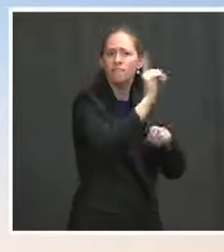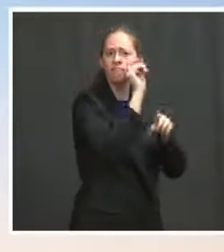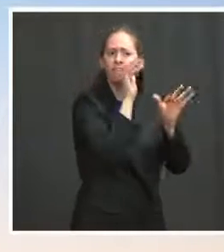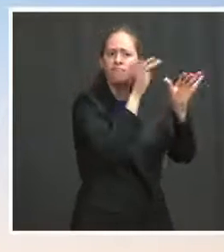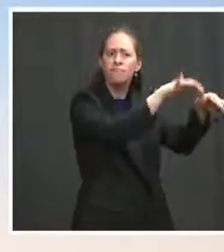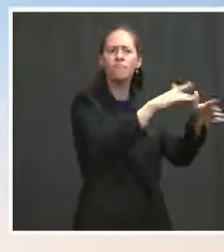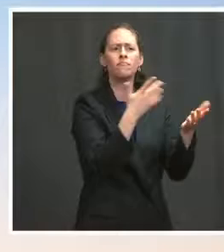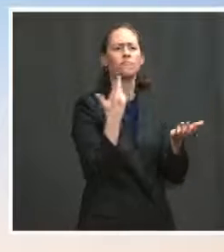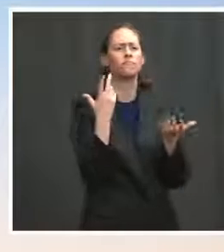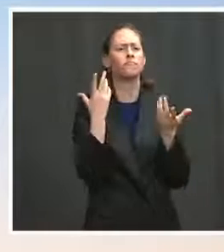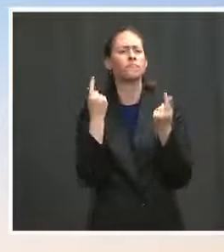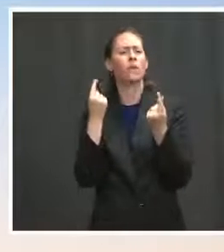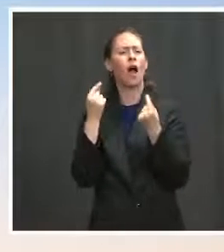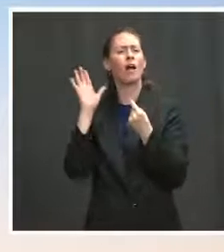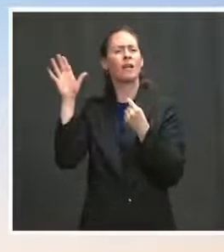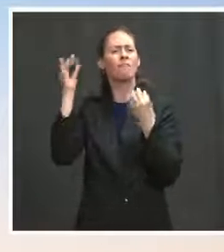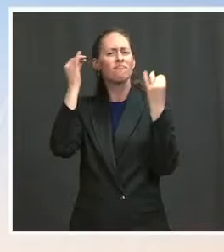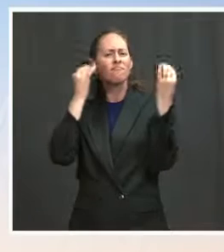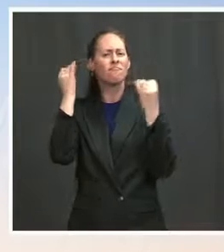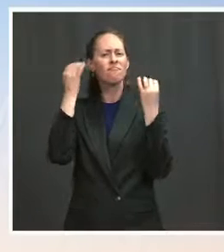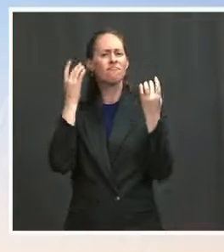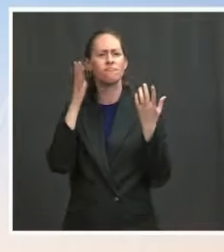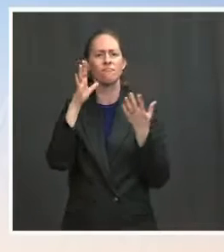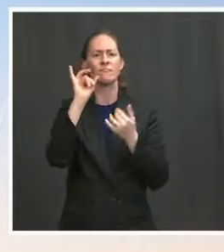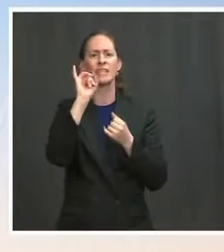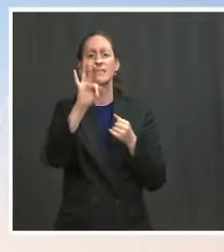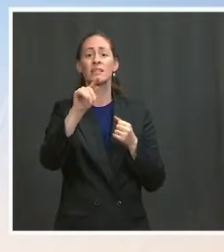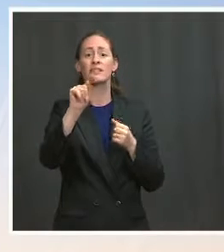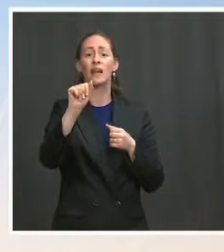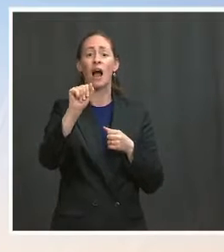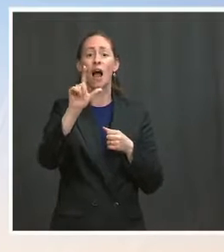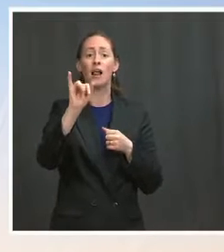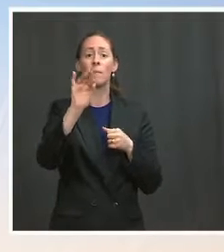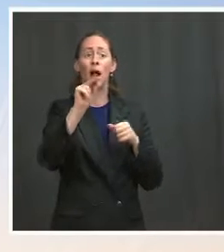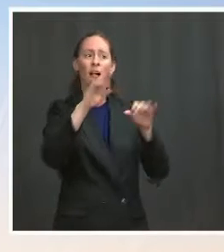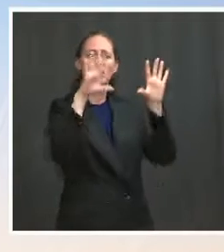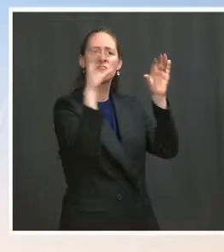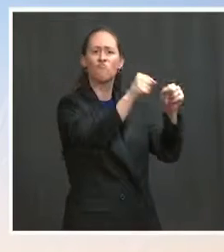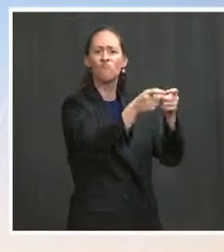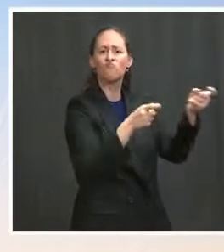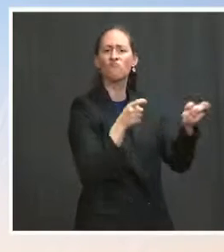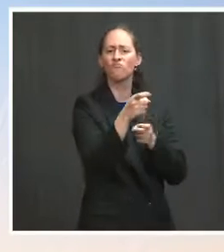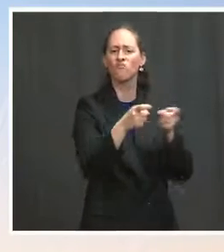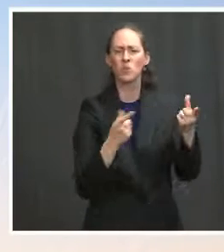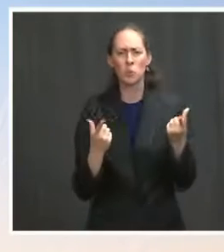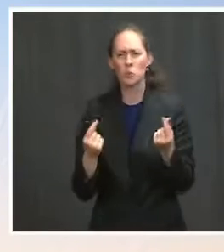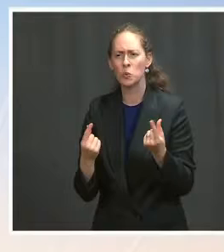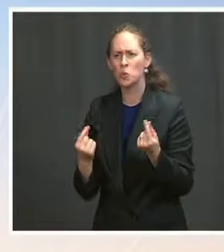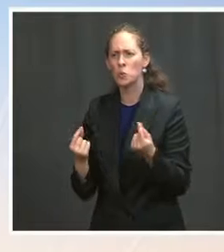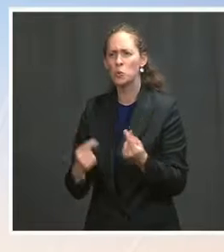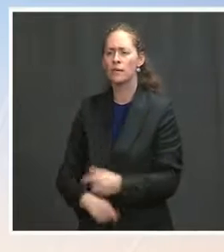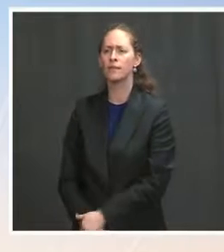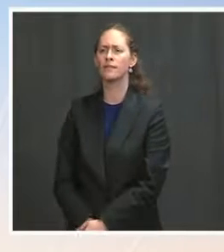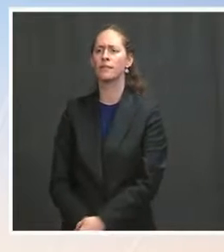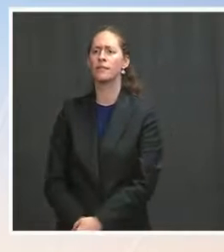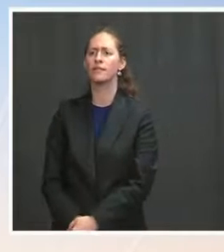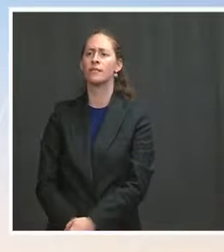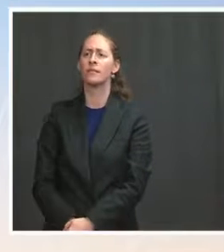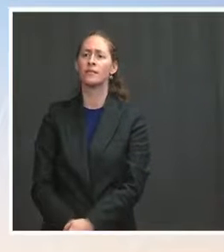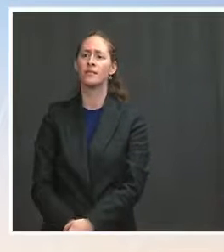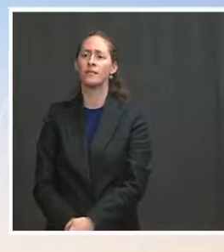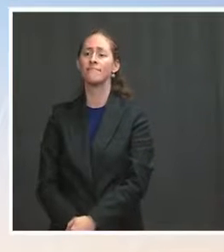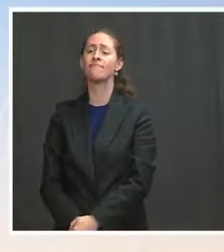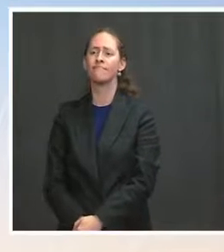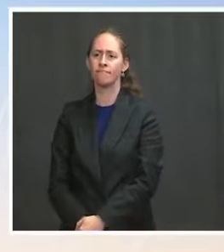if that country falls to the Taliban? Well, here's, I think, what's important to note, Brian. When the president made this announcement, he was very clear that if we